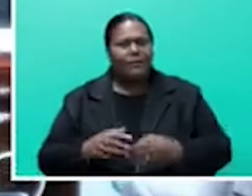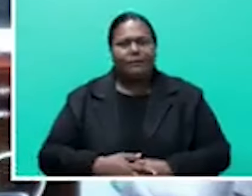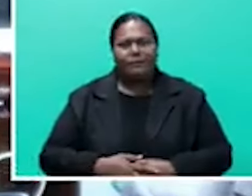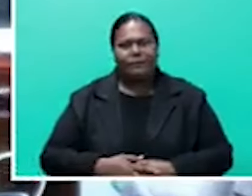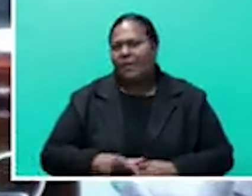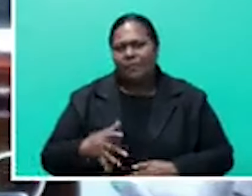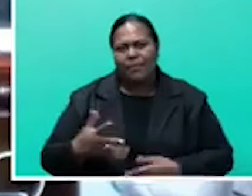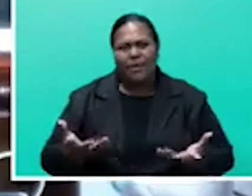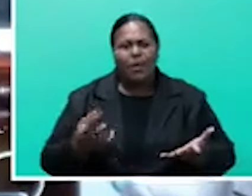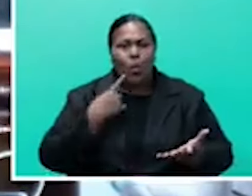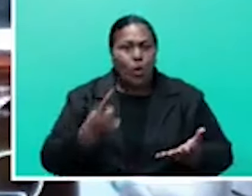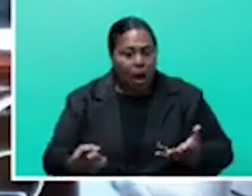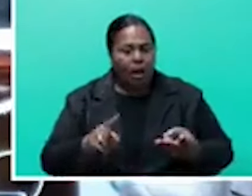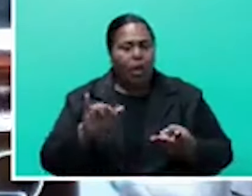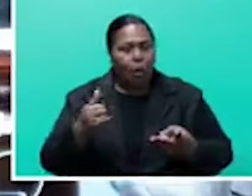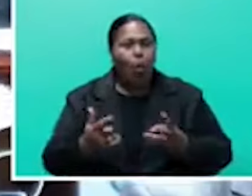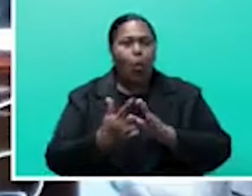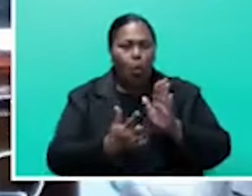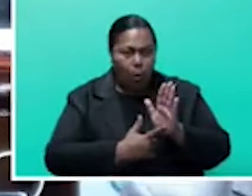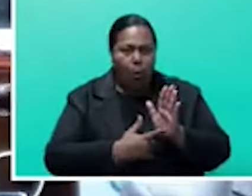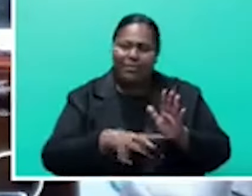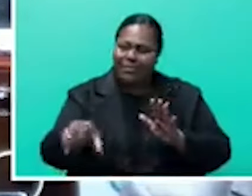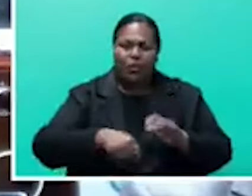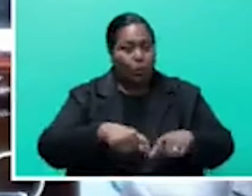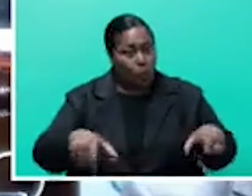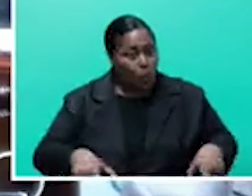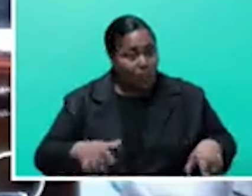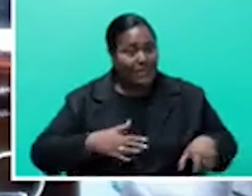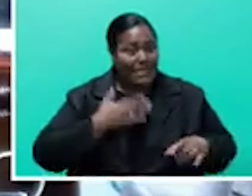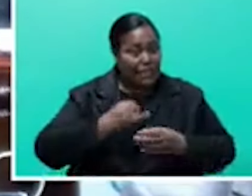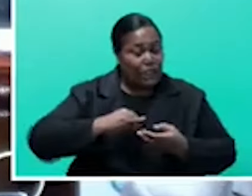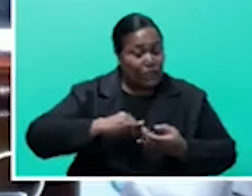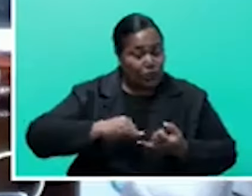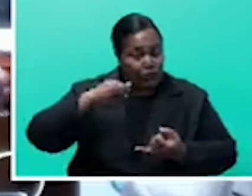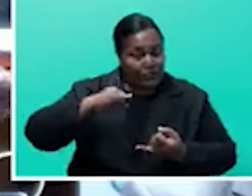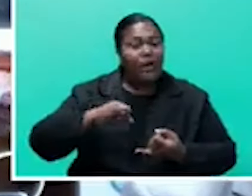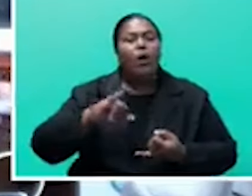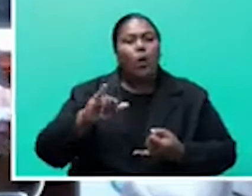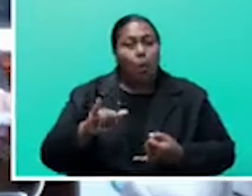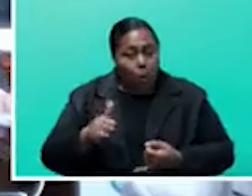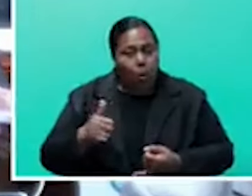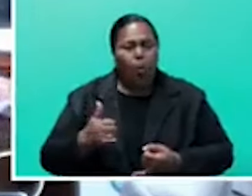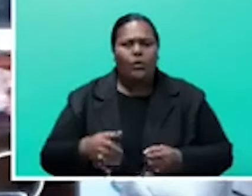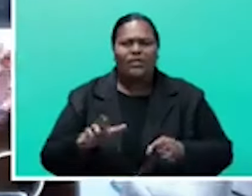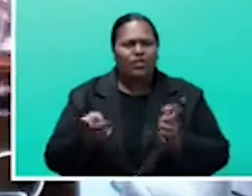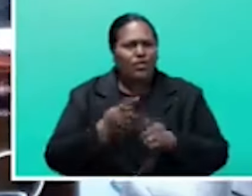on bank accounts, whether it's legal penalties and interest, whether it's revamping revenue collection